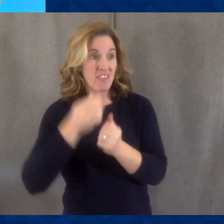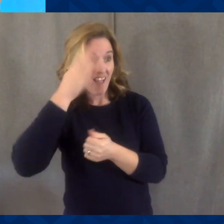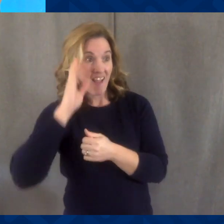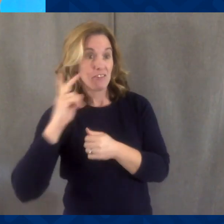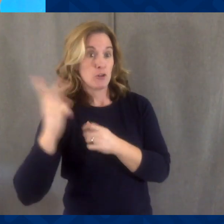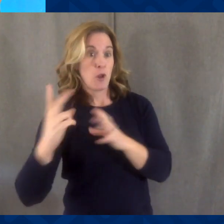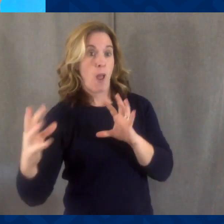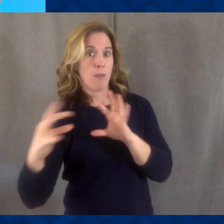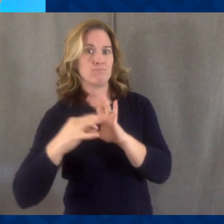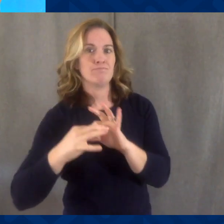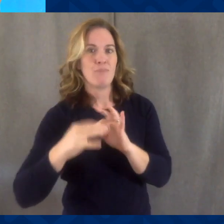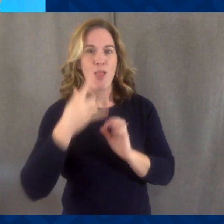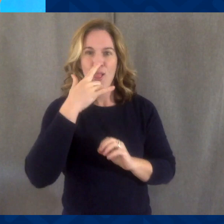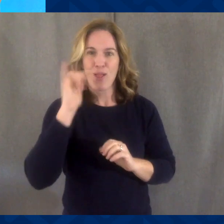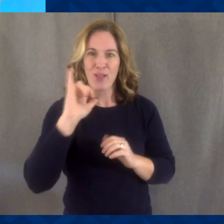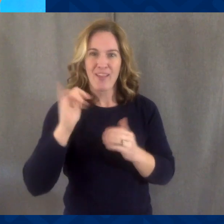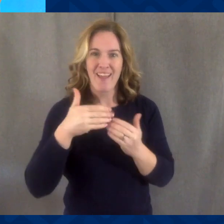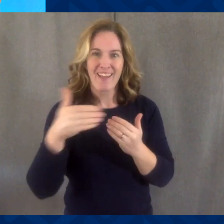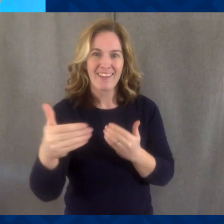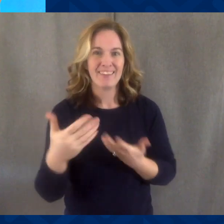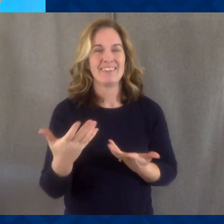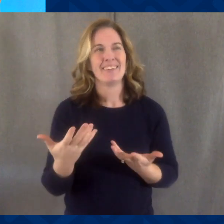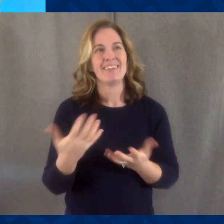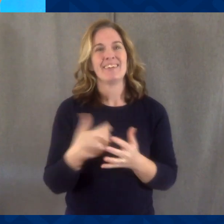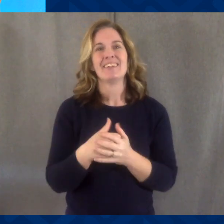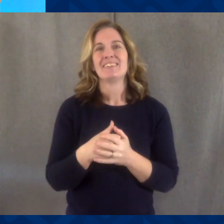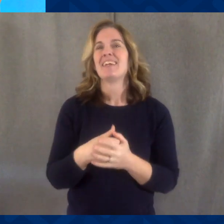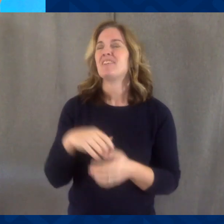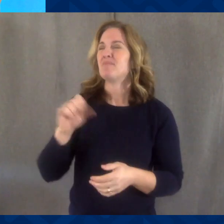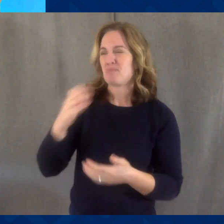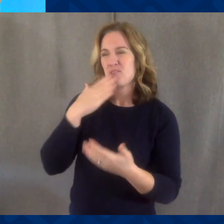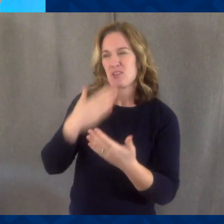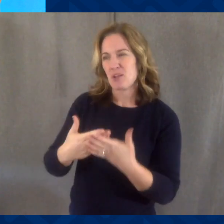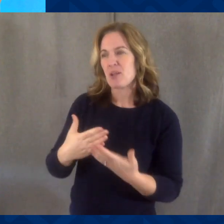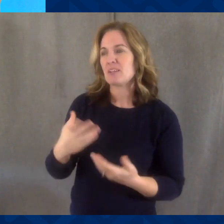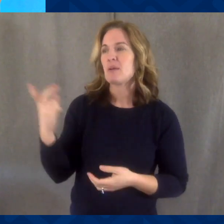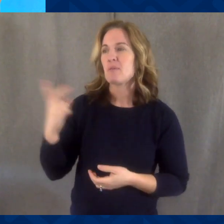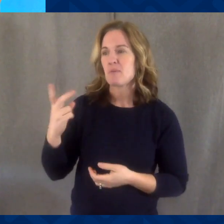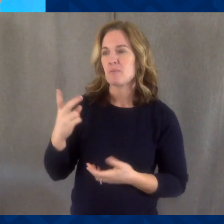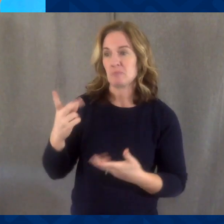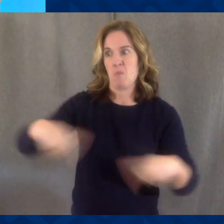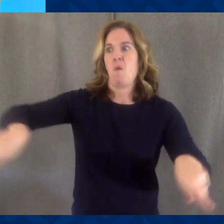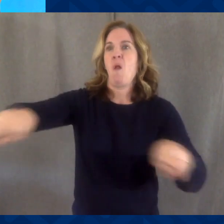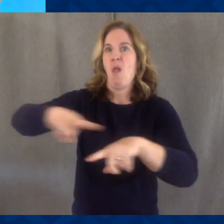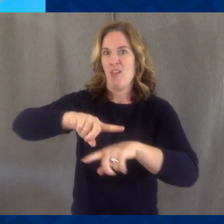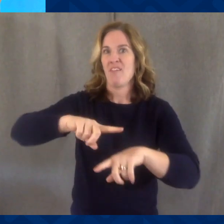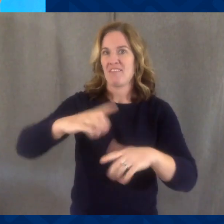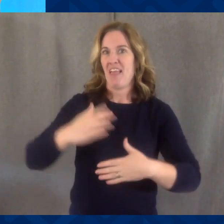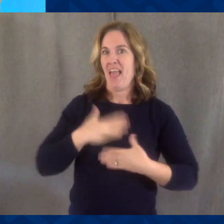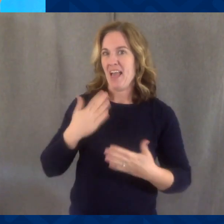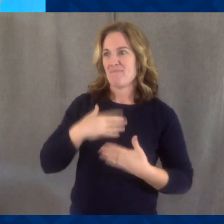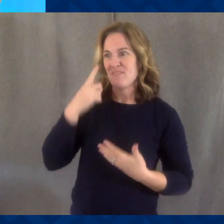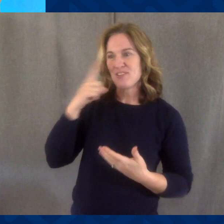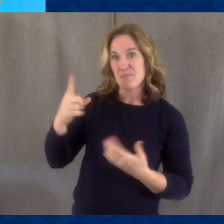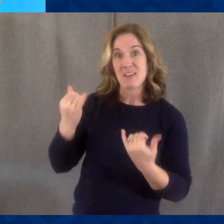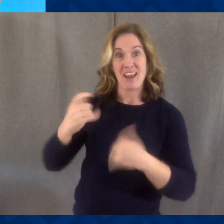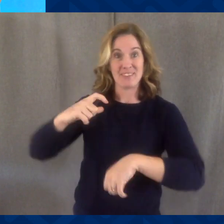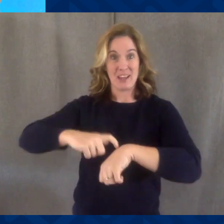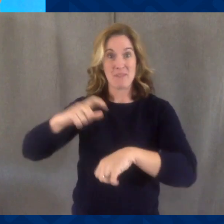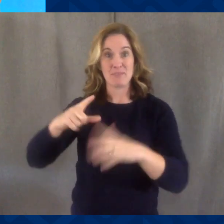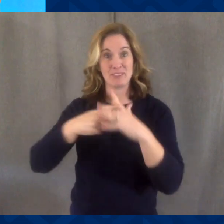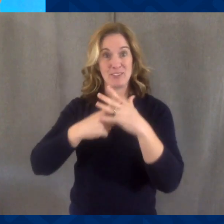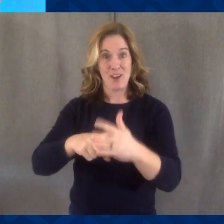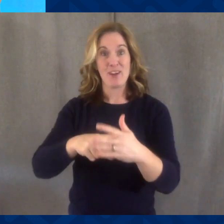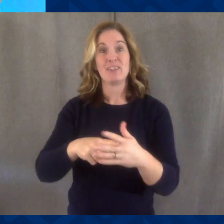yeah. you know? It's a good thing. Mm. It's a good thing. Well, we're happy for you. And, yeah. you know, I think it's time. We're going to get started, Vineyard Columbus. If you're